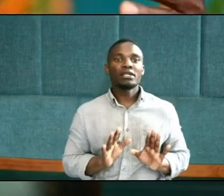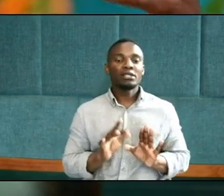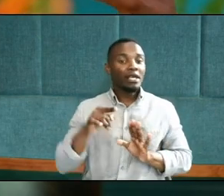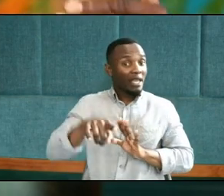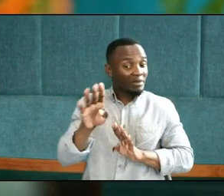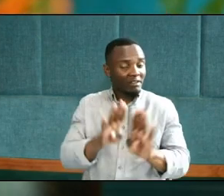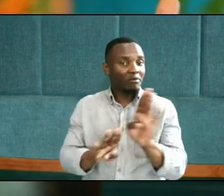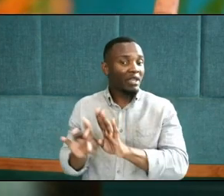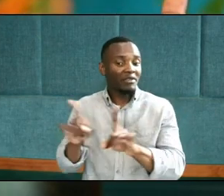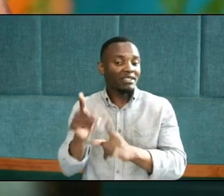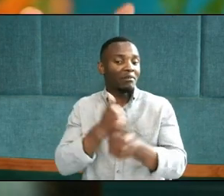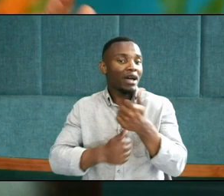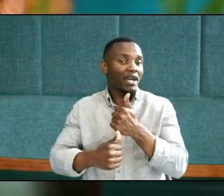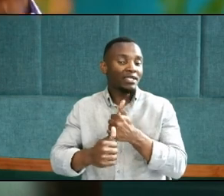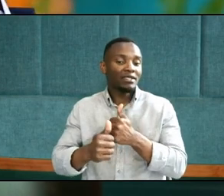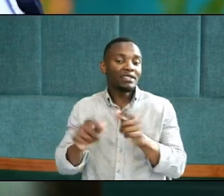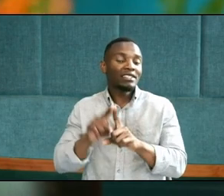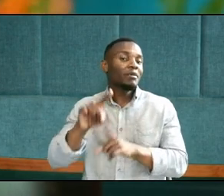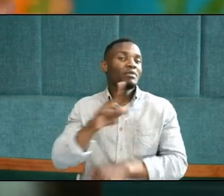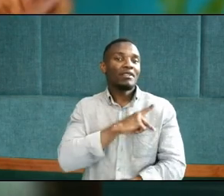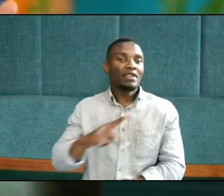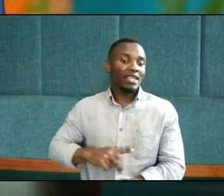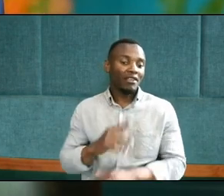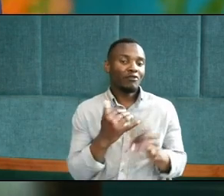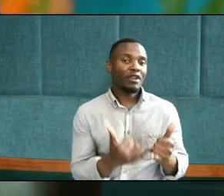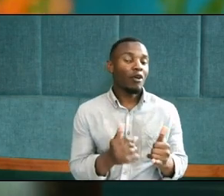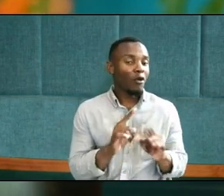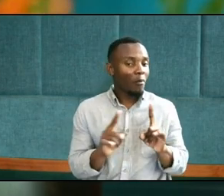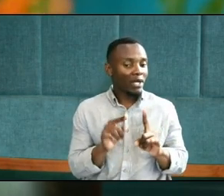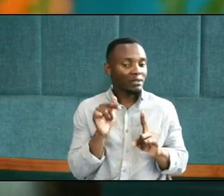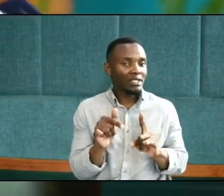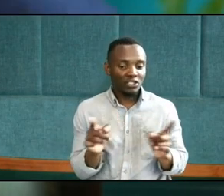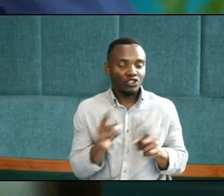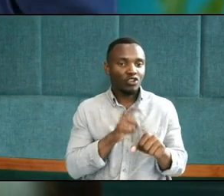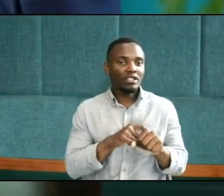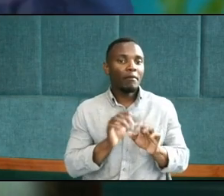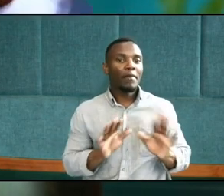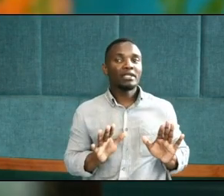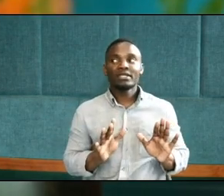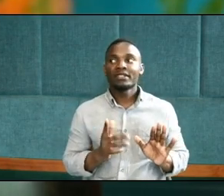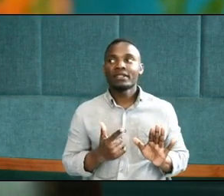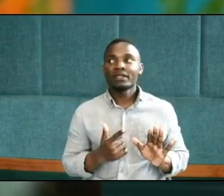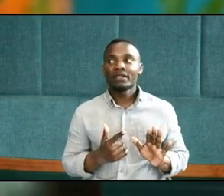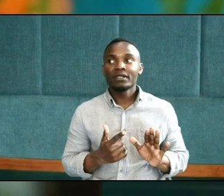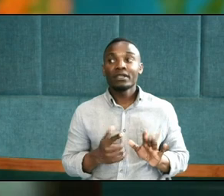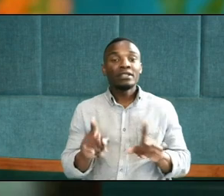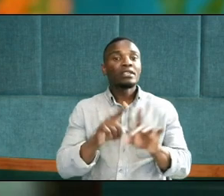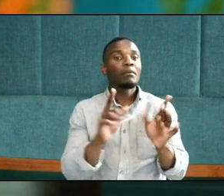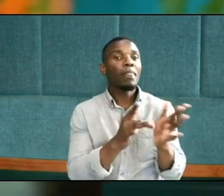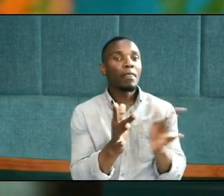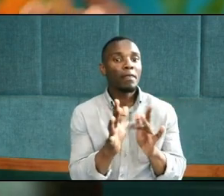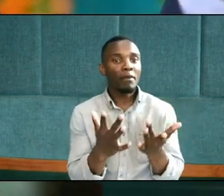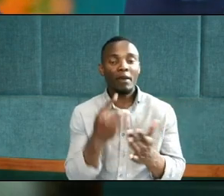and acting like the king for now, only this short time. When he was thrown from heaven, the Bible says that he was